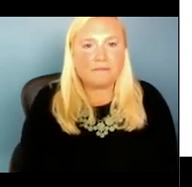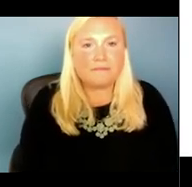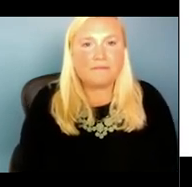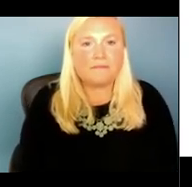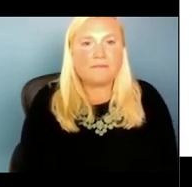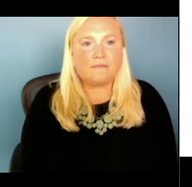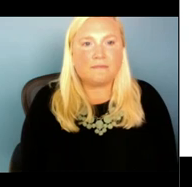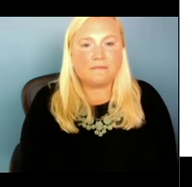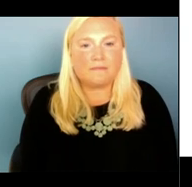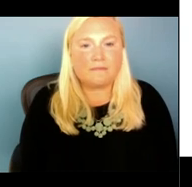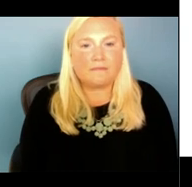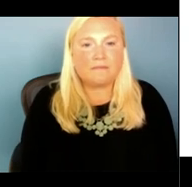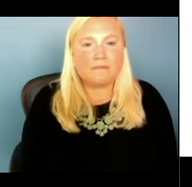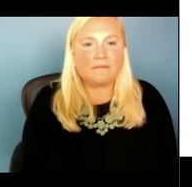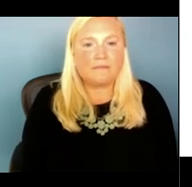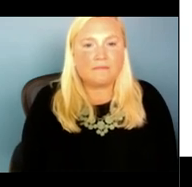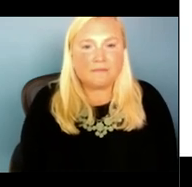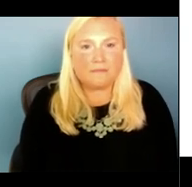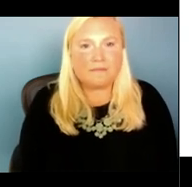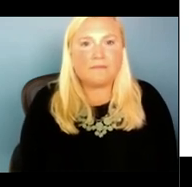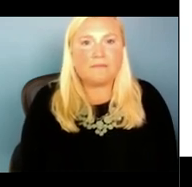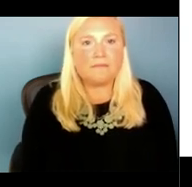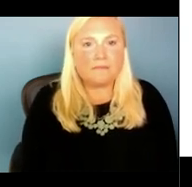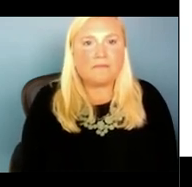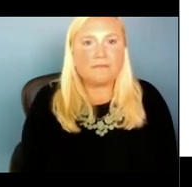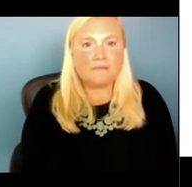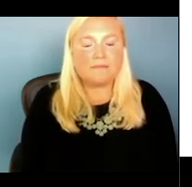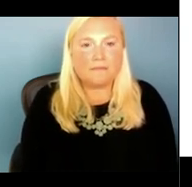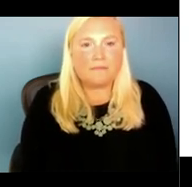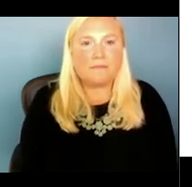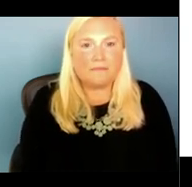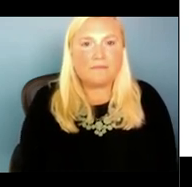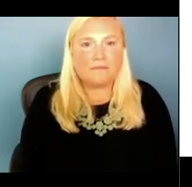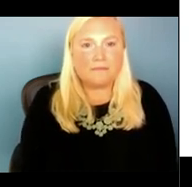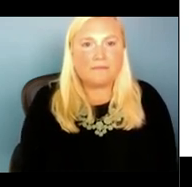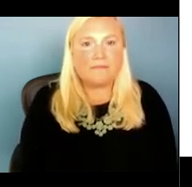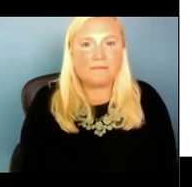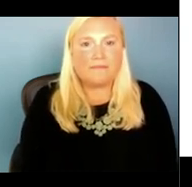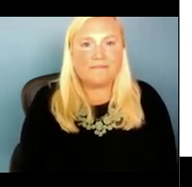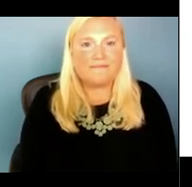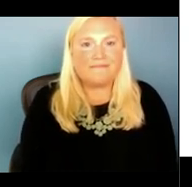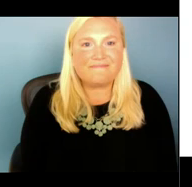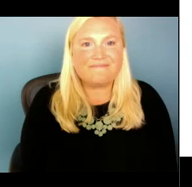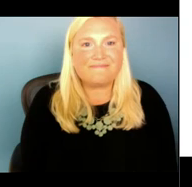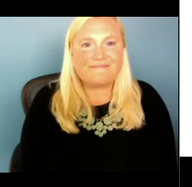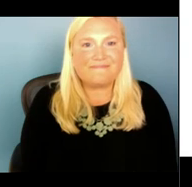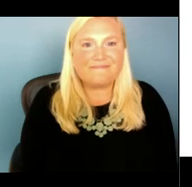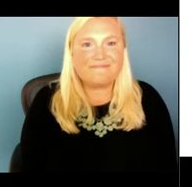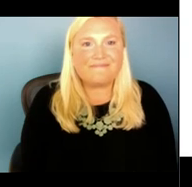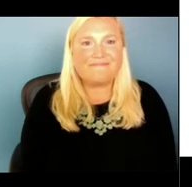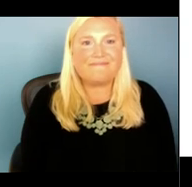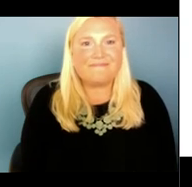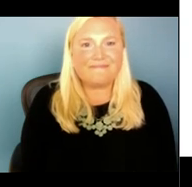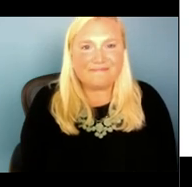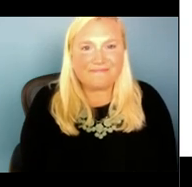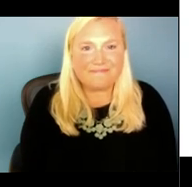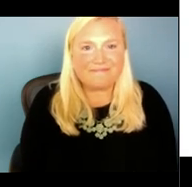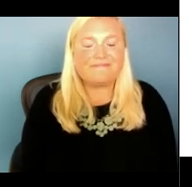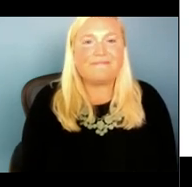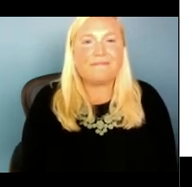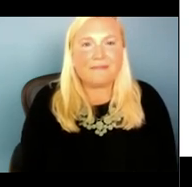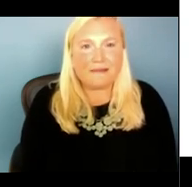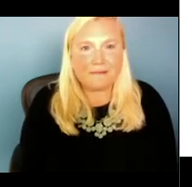it's just their different brain wiring, then we can see therapy not as fixing something they're doing wrong, correcting their